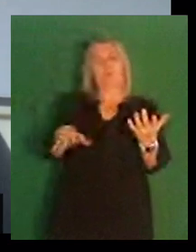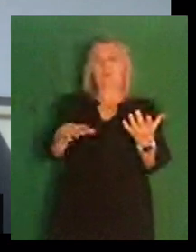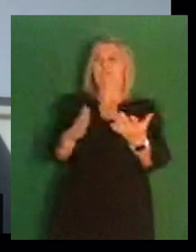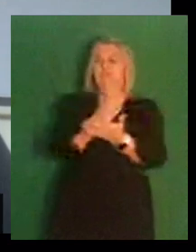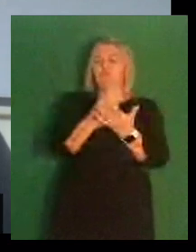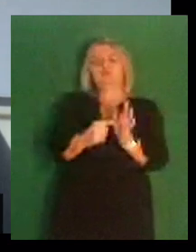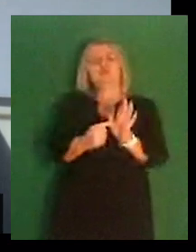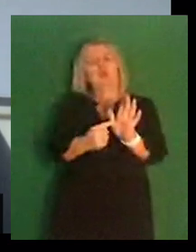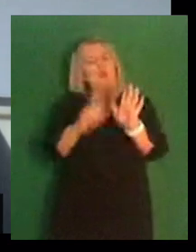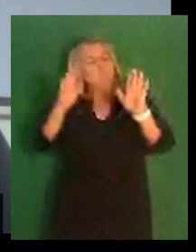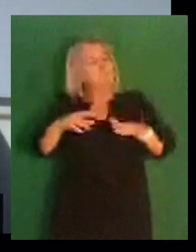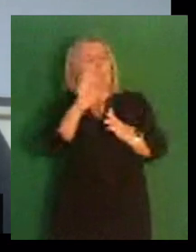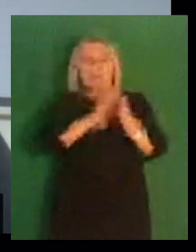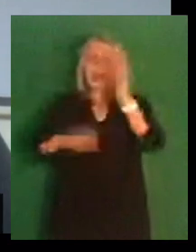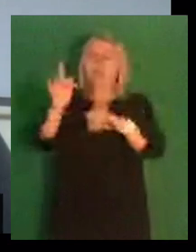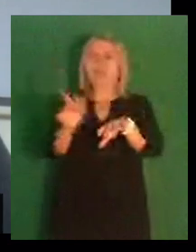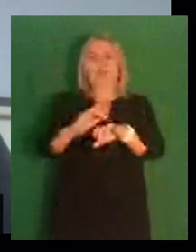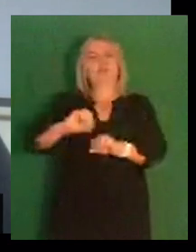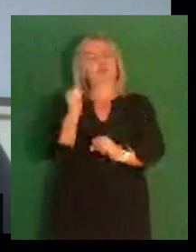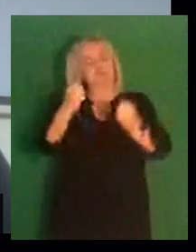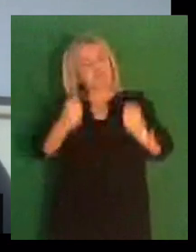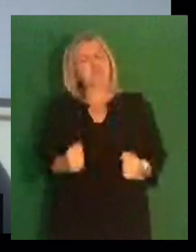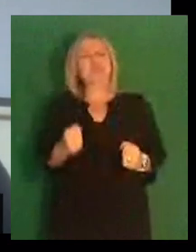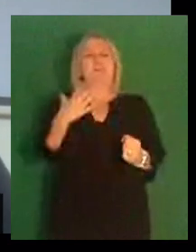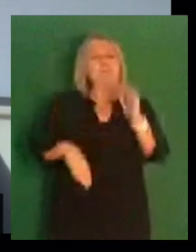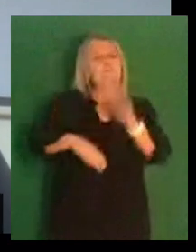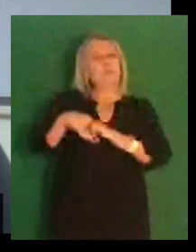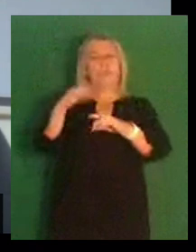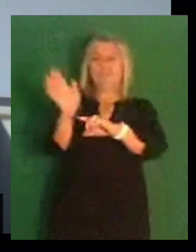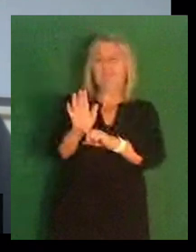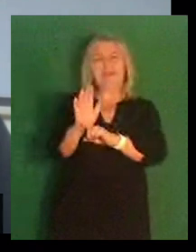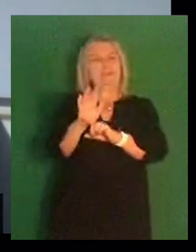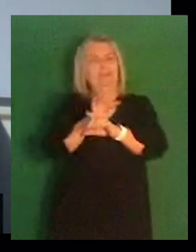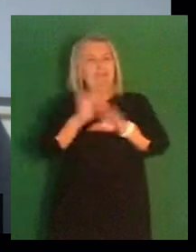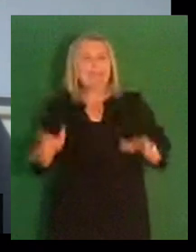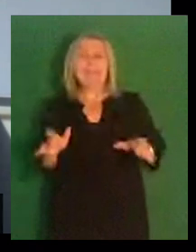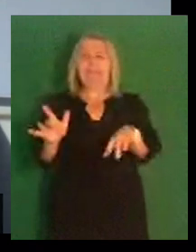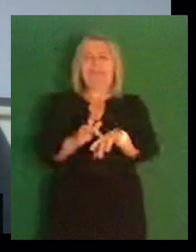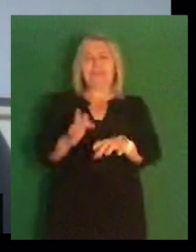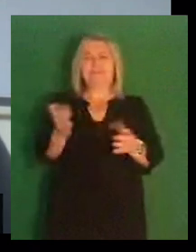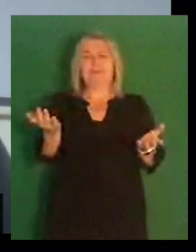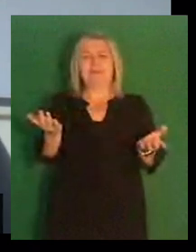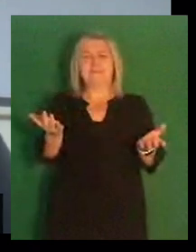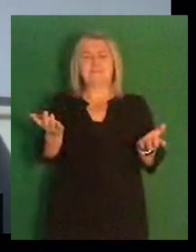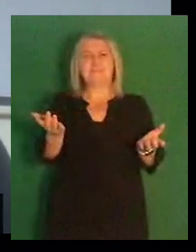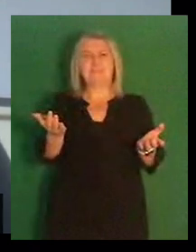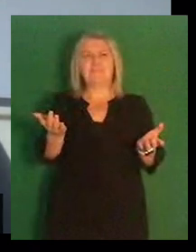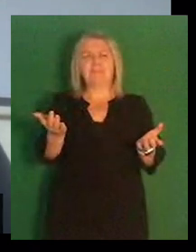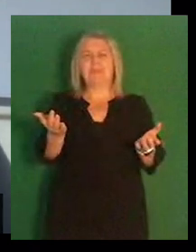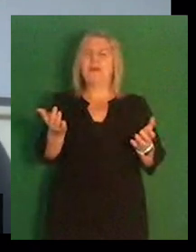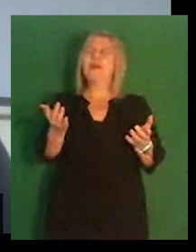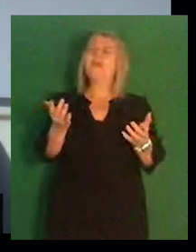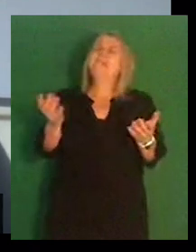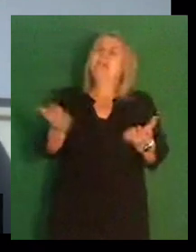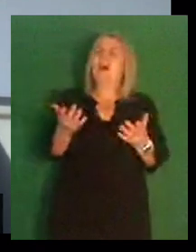aims of being, you know, for and of theatre, whereas now I think we're embracing